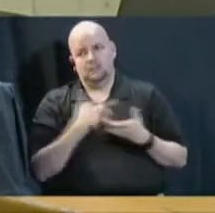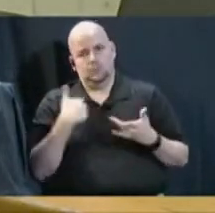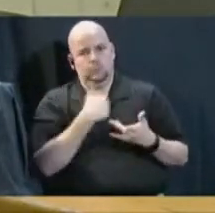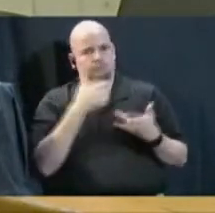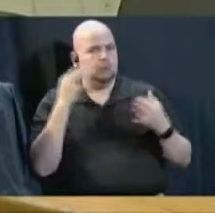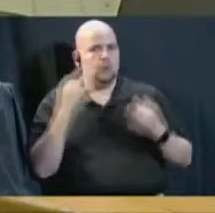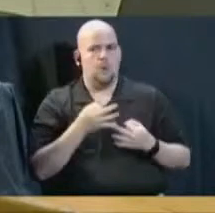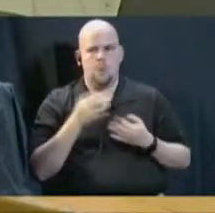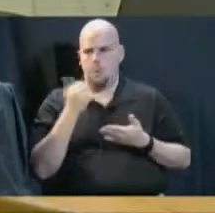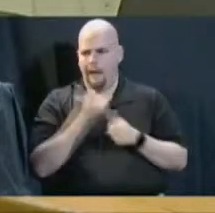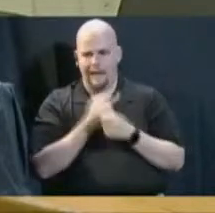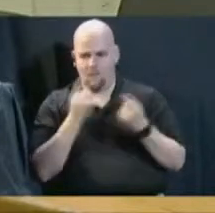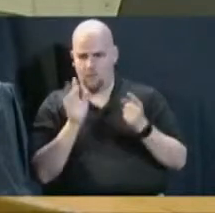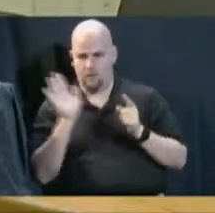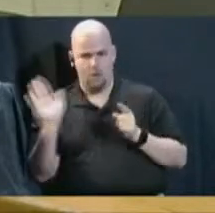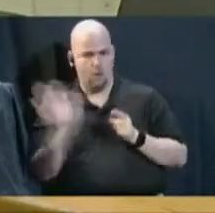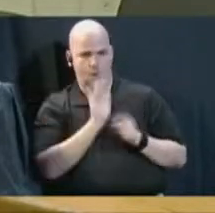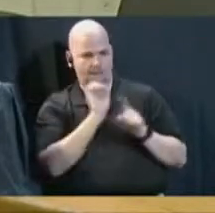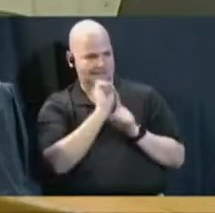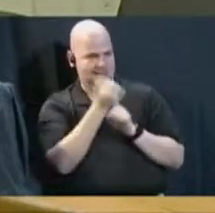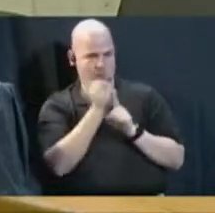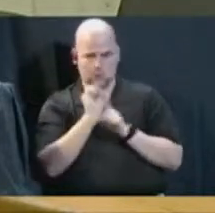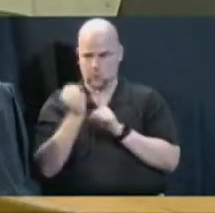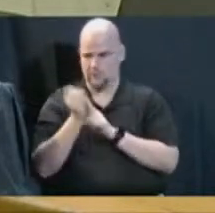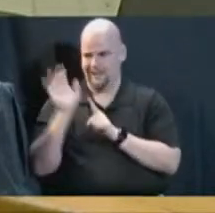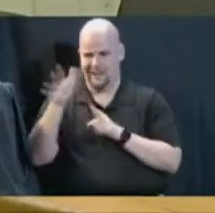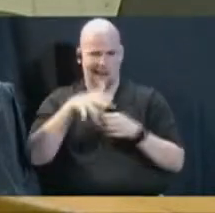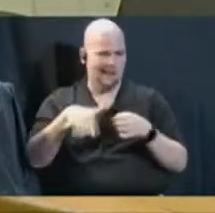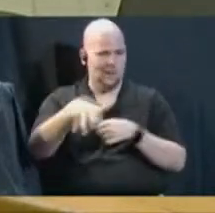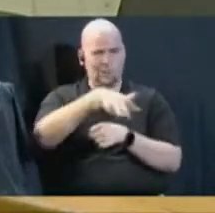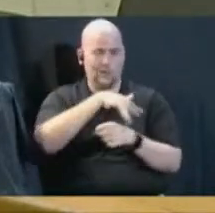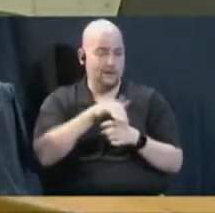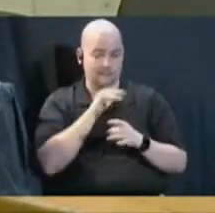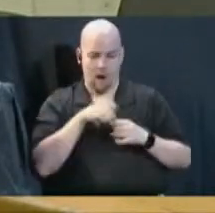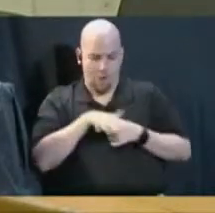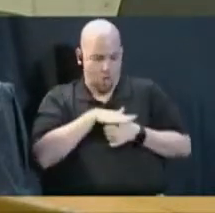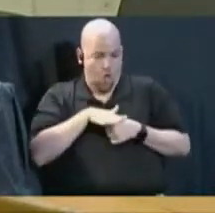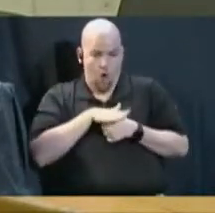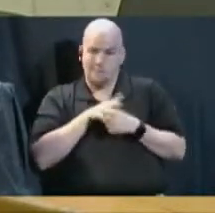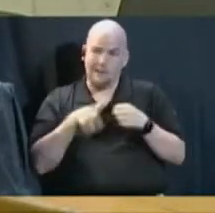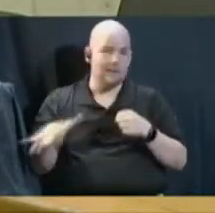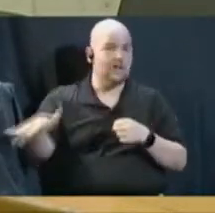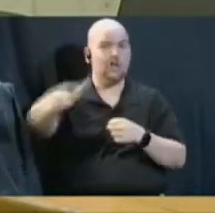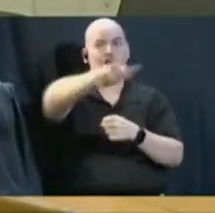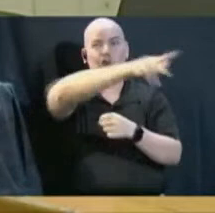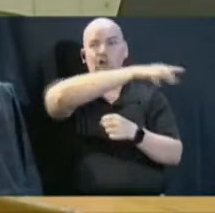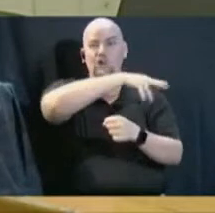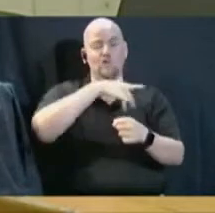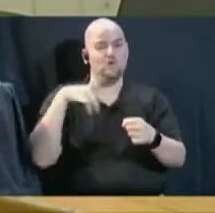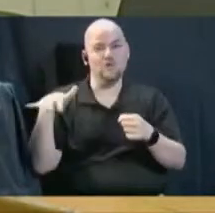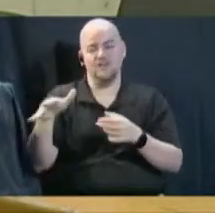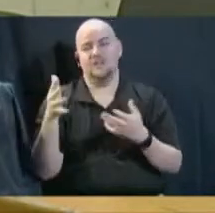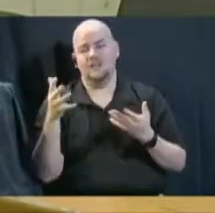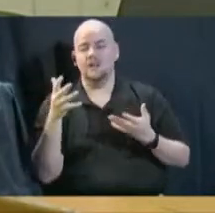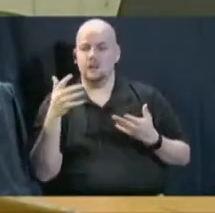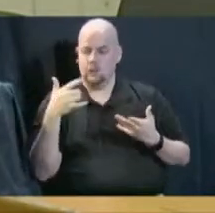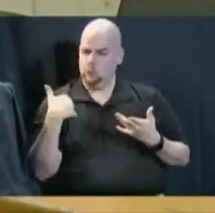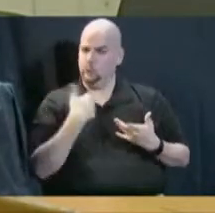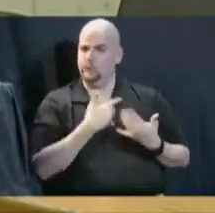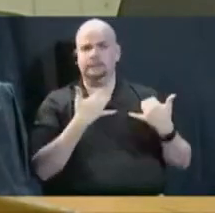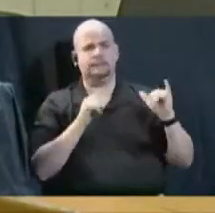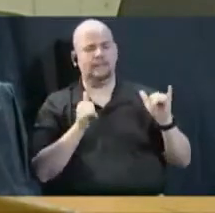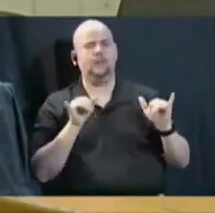determining what everybody's situation is in the region. That's not just our local community, but in the region. We still do